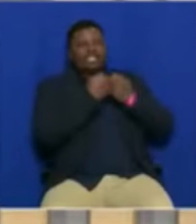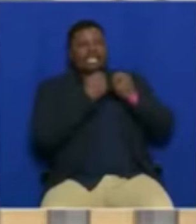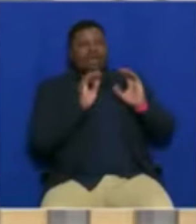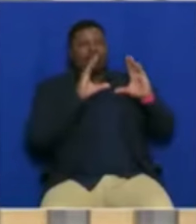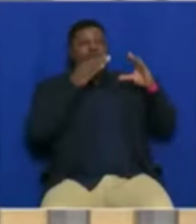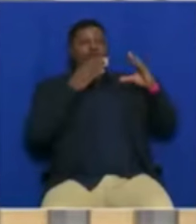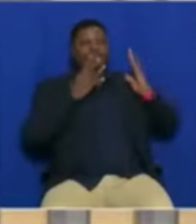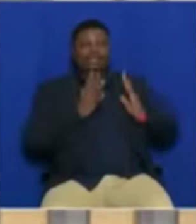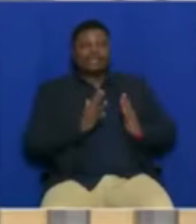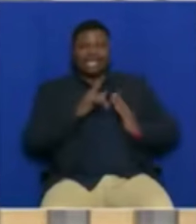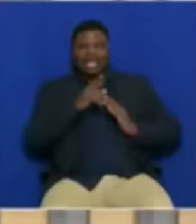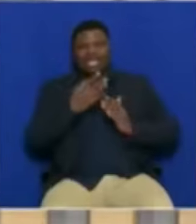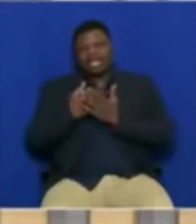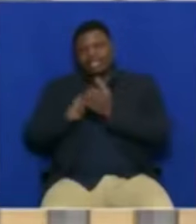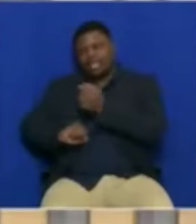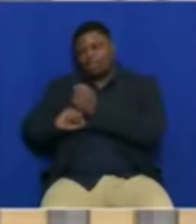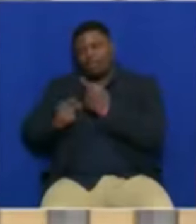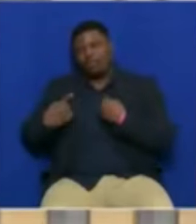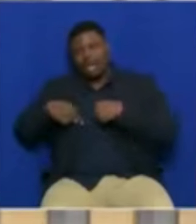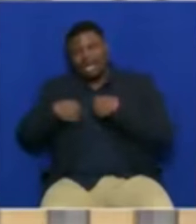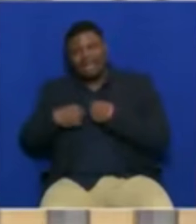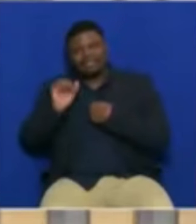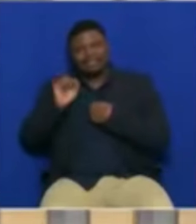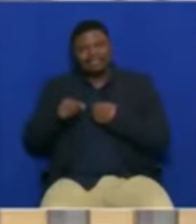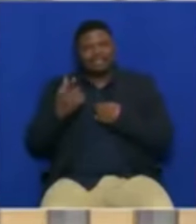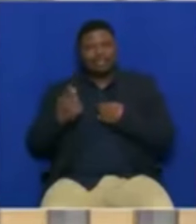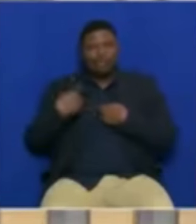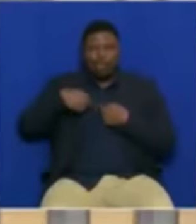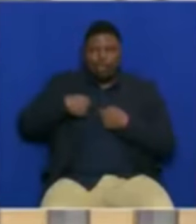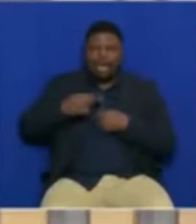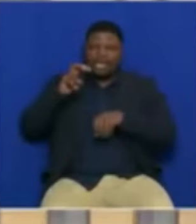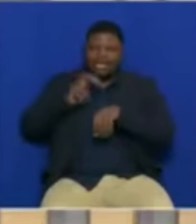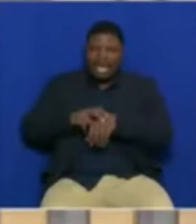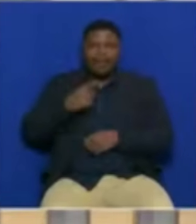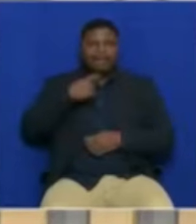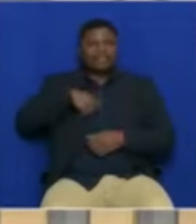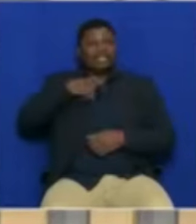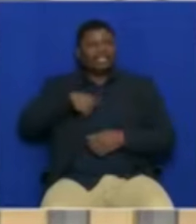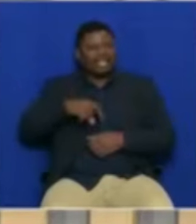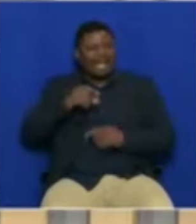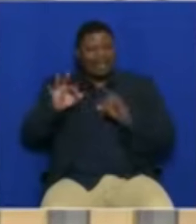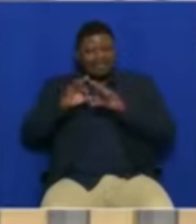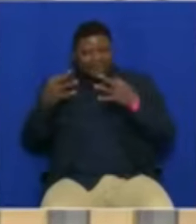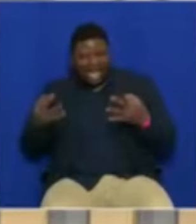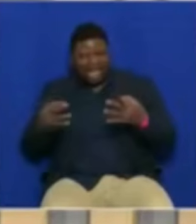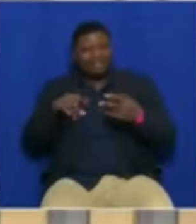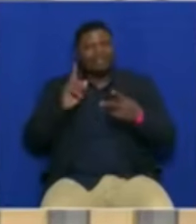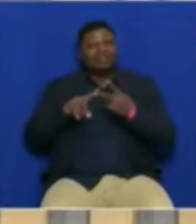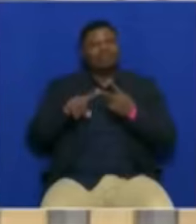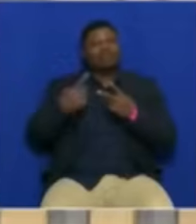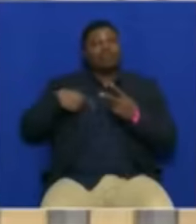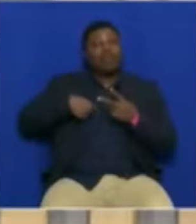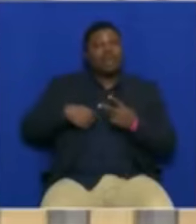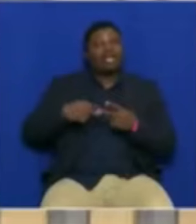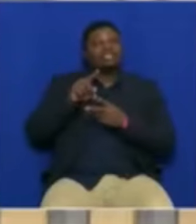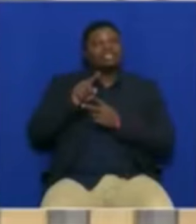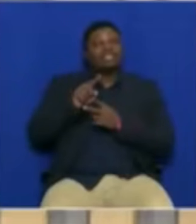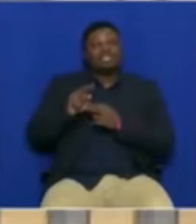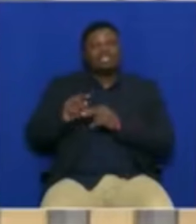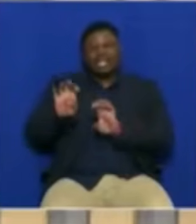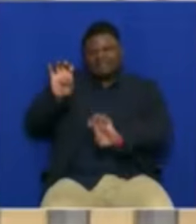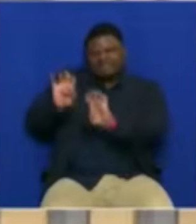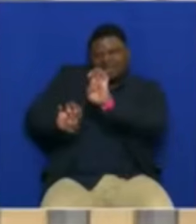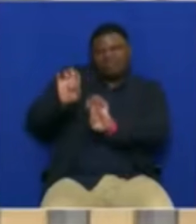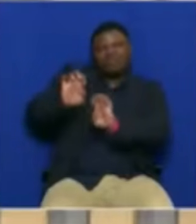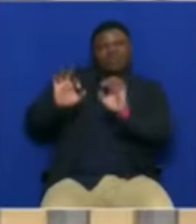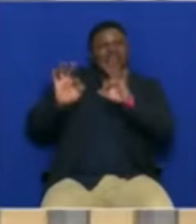the appointment dockets, everything. We want the personal files. We want the vetting files. We want the Secret Service account,